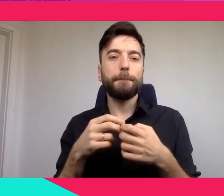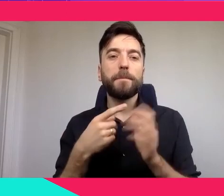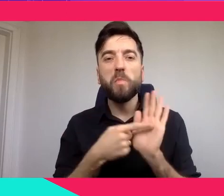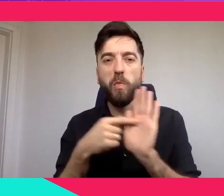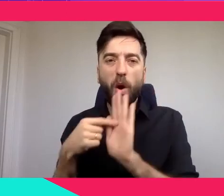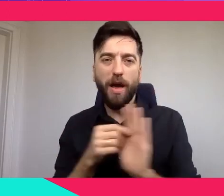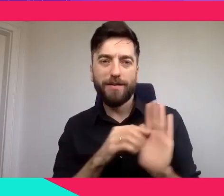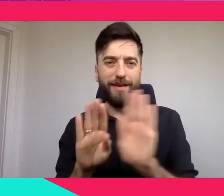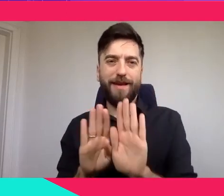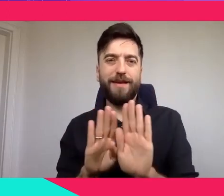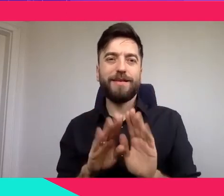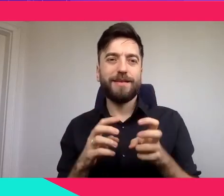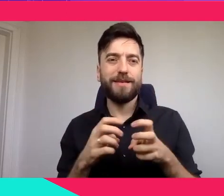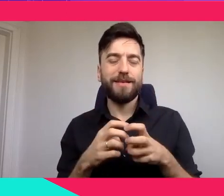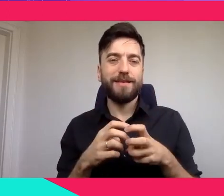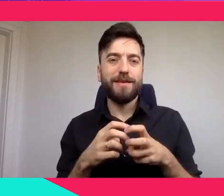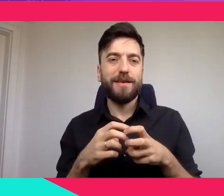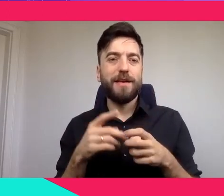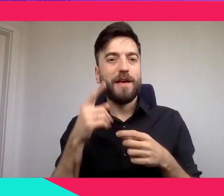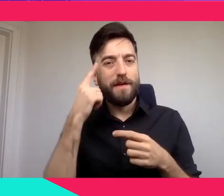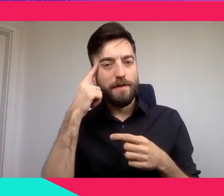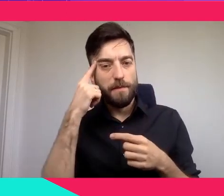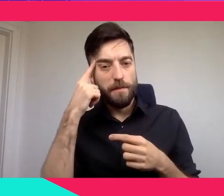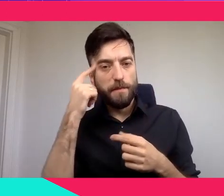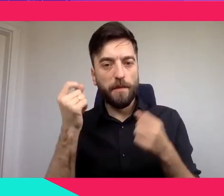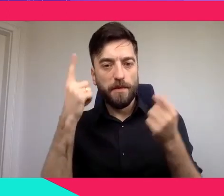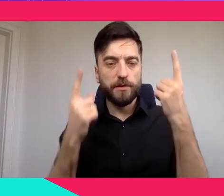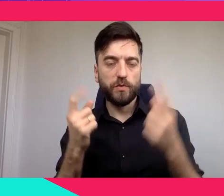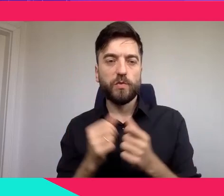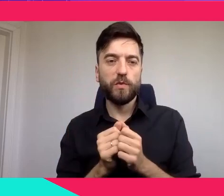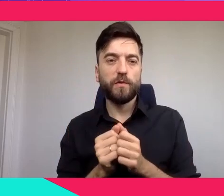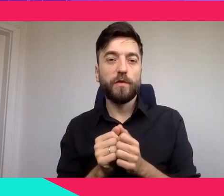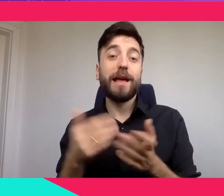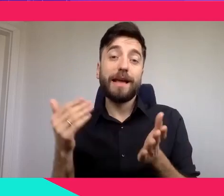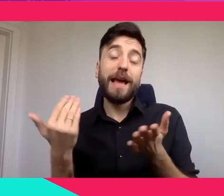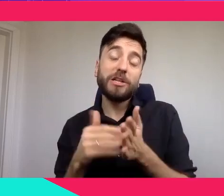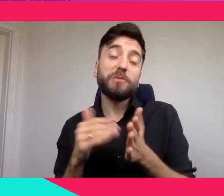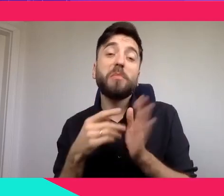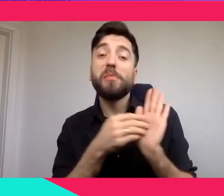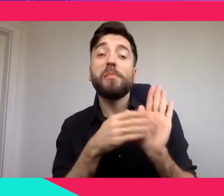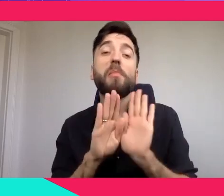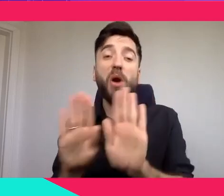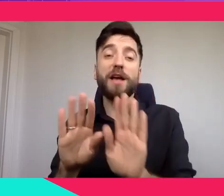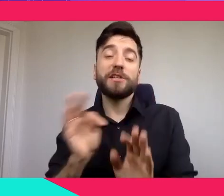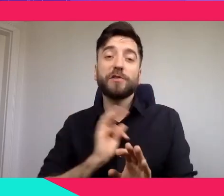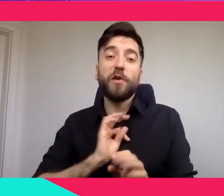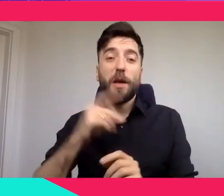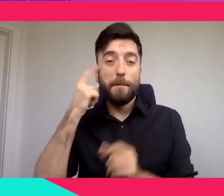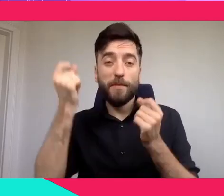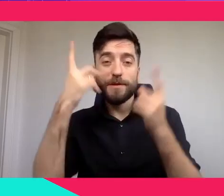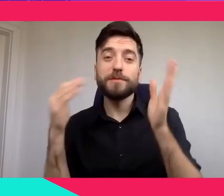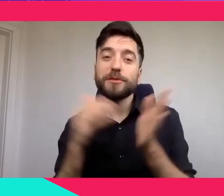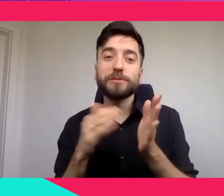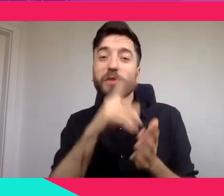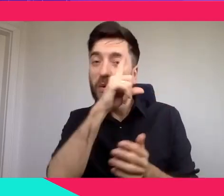have people in your organization that actually know hands-on what these technologies can do and know how to